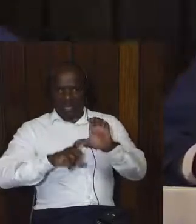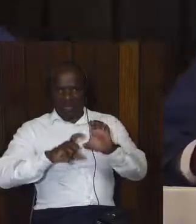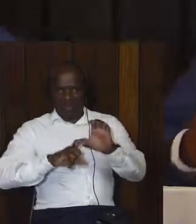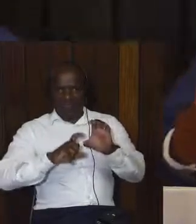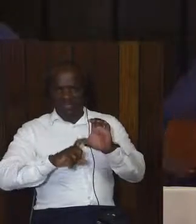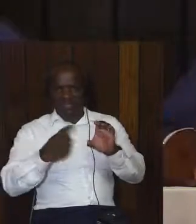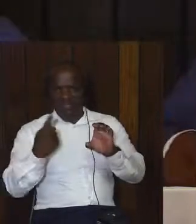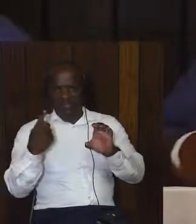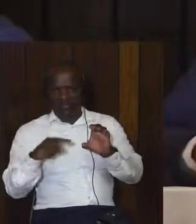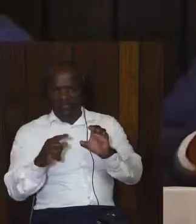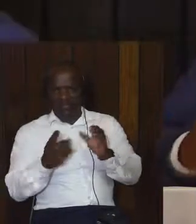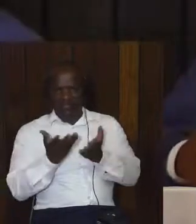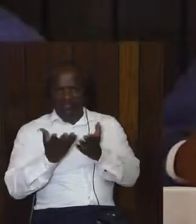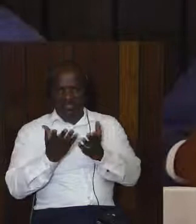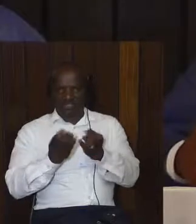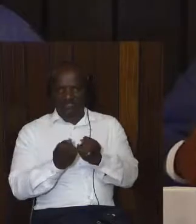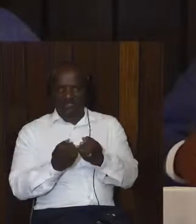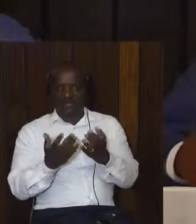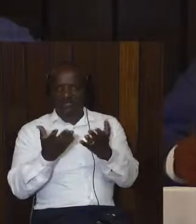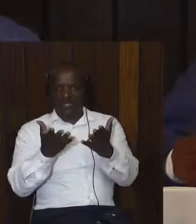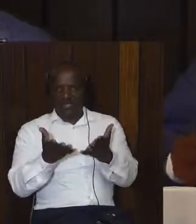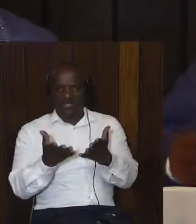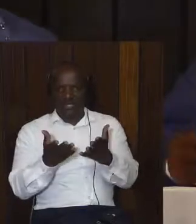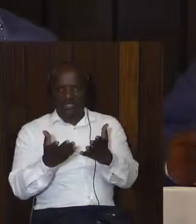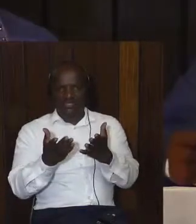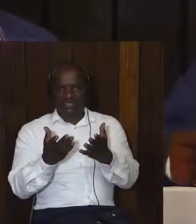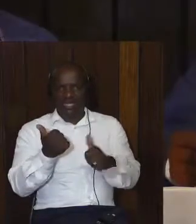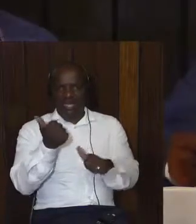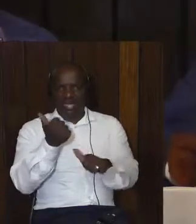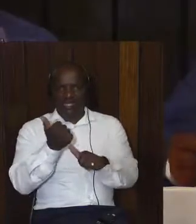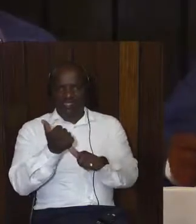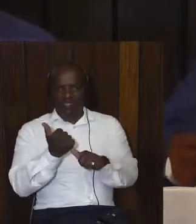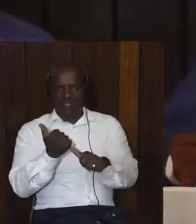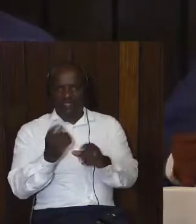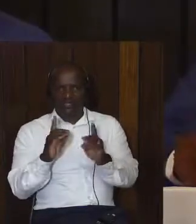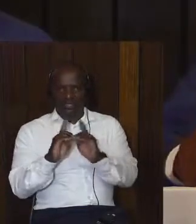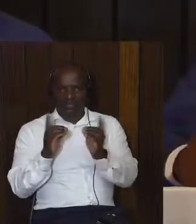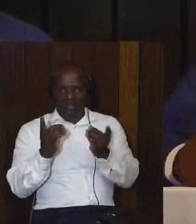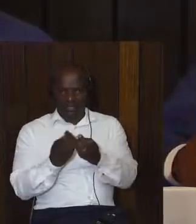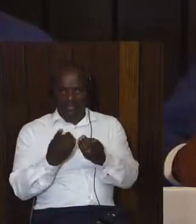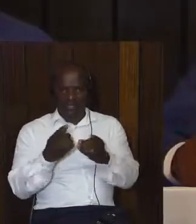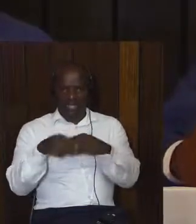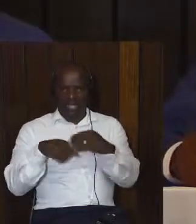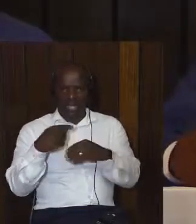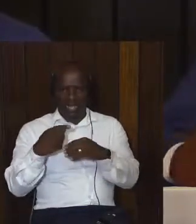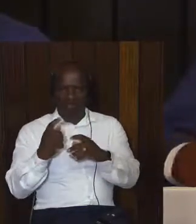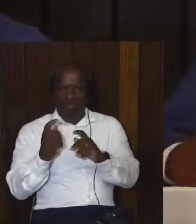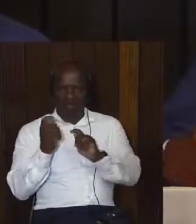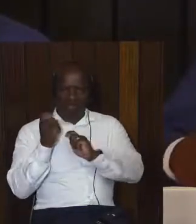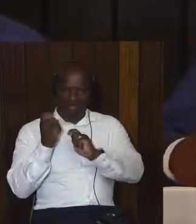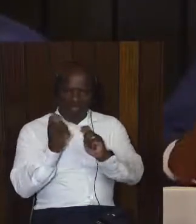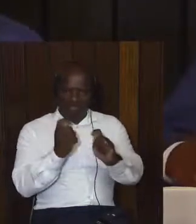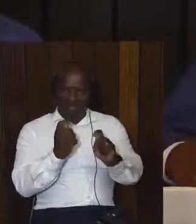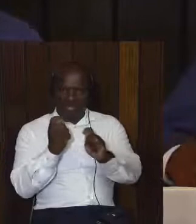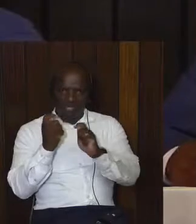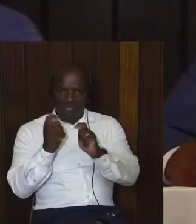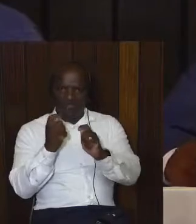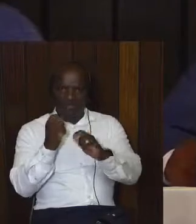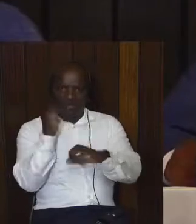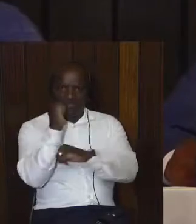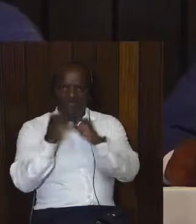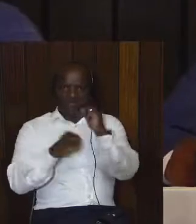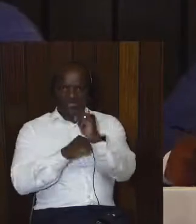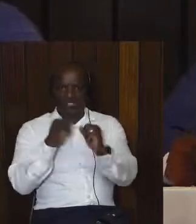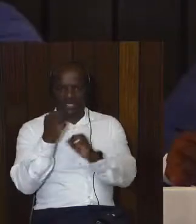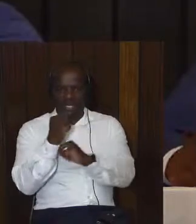providers that is assisting the department on the Transport Infrastructure House are sourced